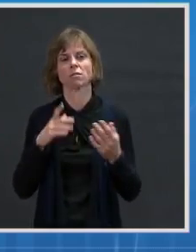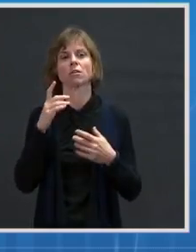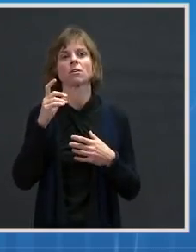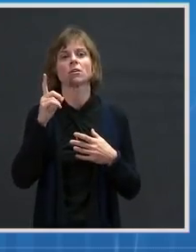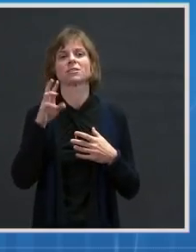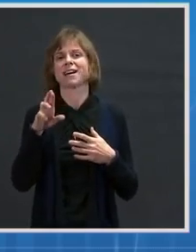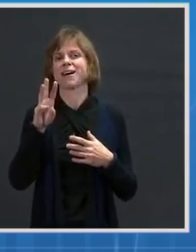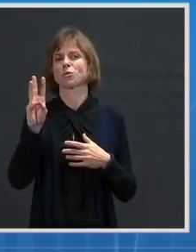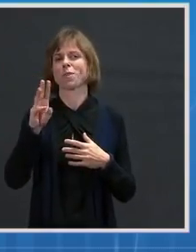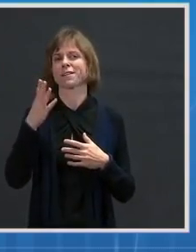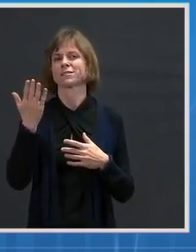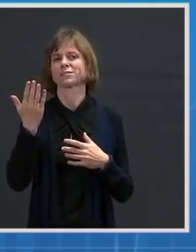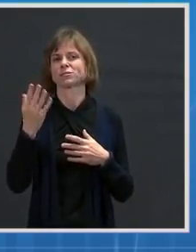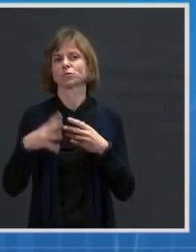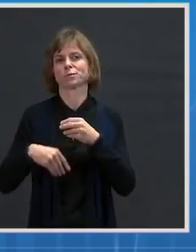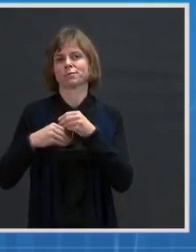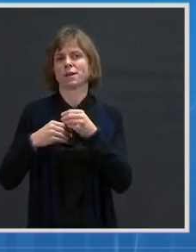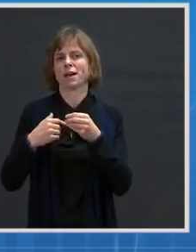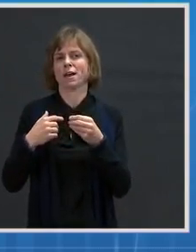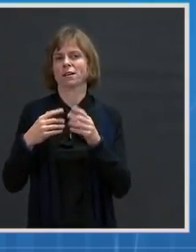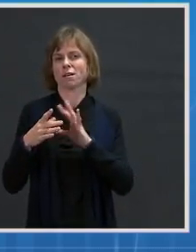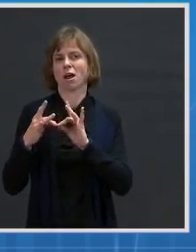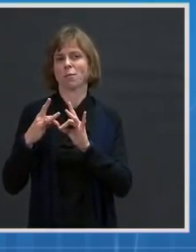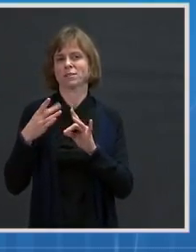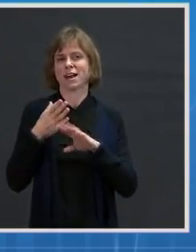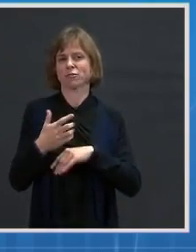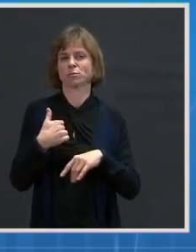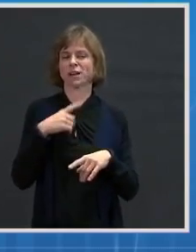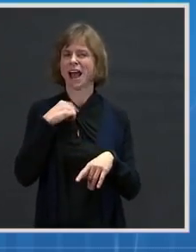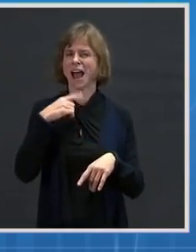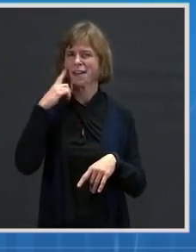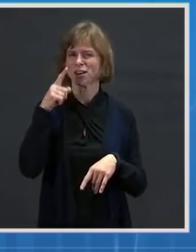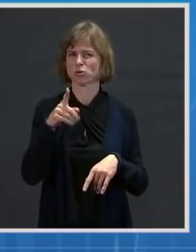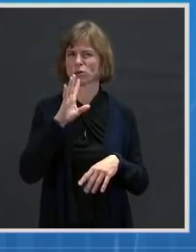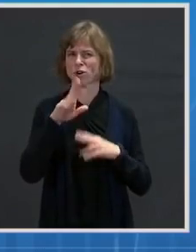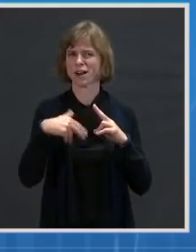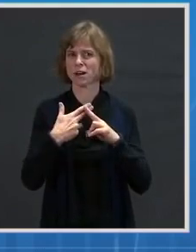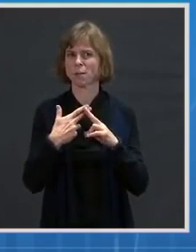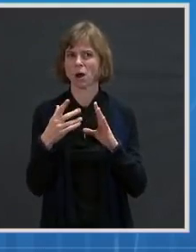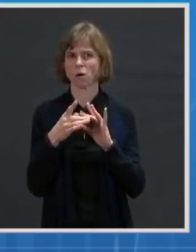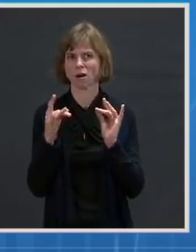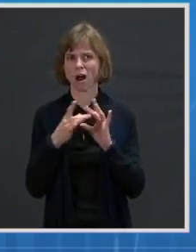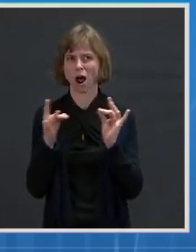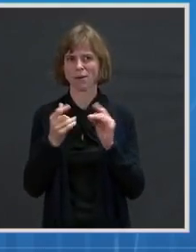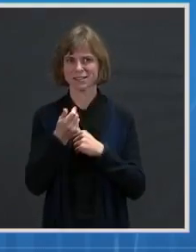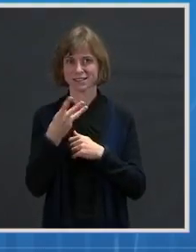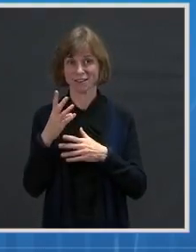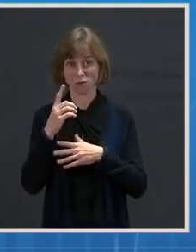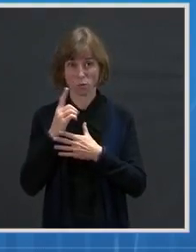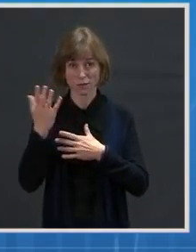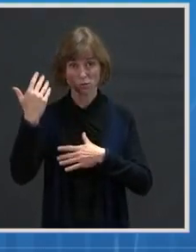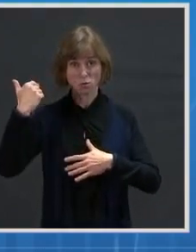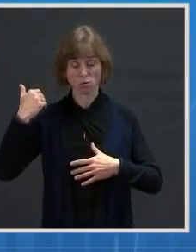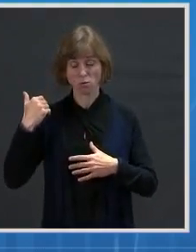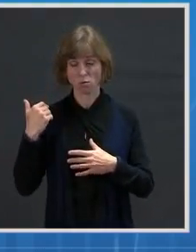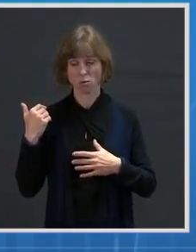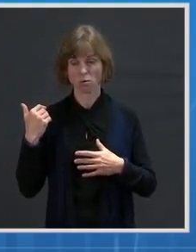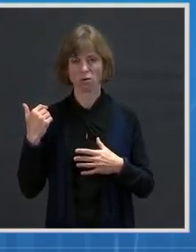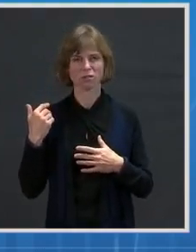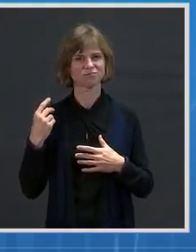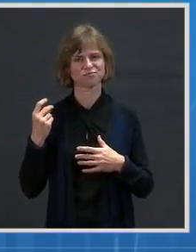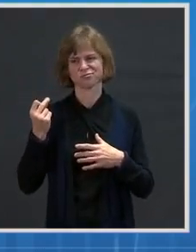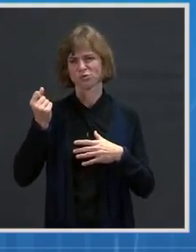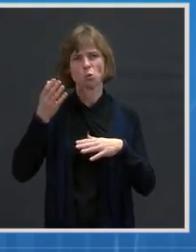comment after me if you'd like, but I believe what you're referring to is a comment made some number of weeks ago, right after